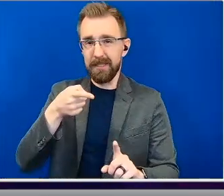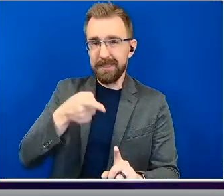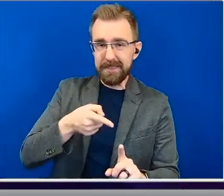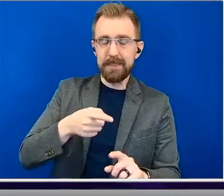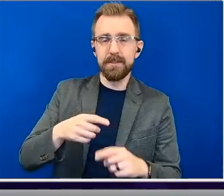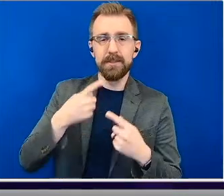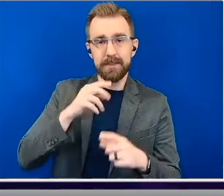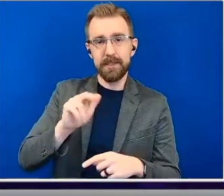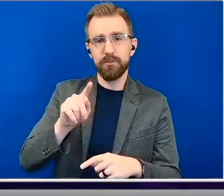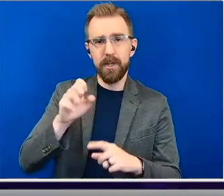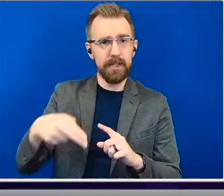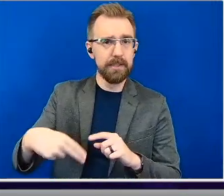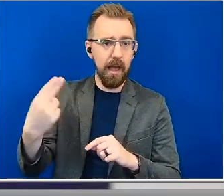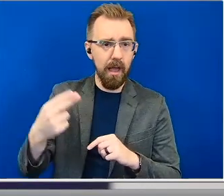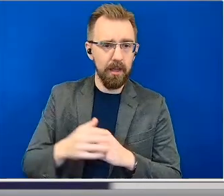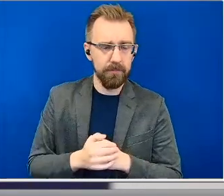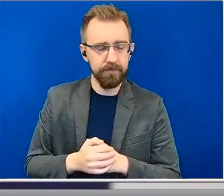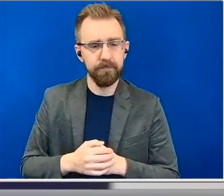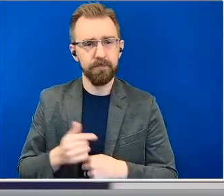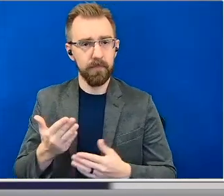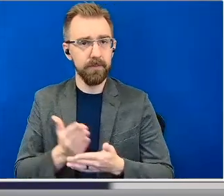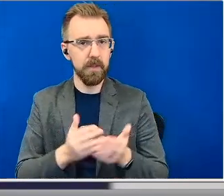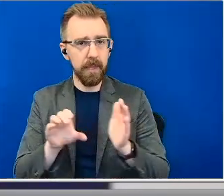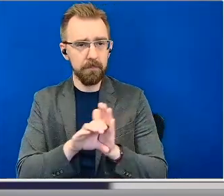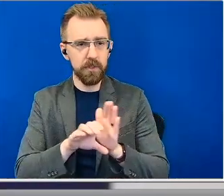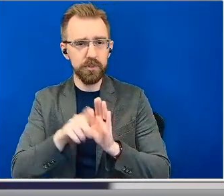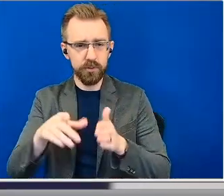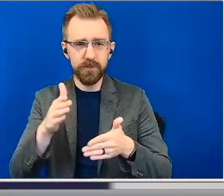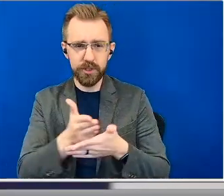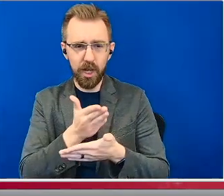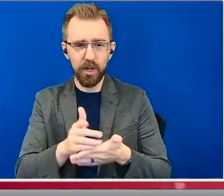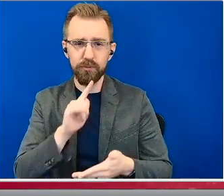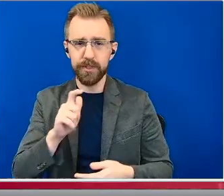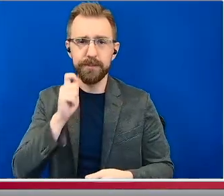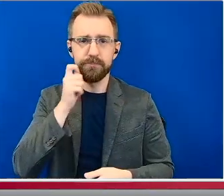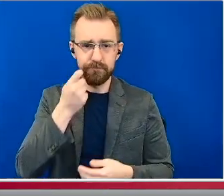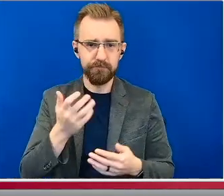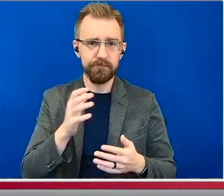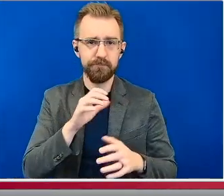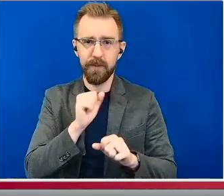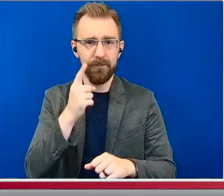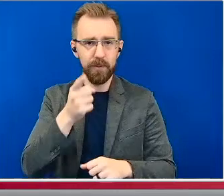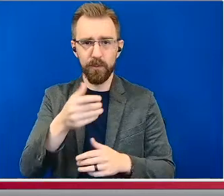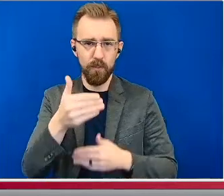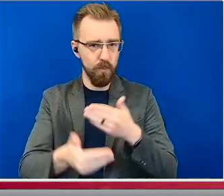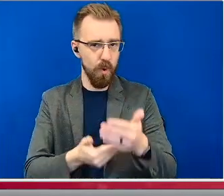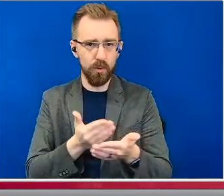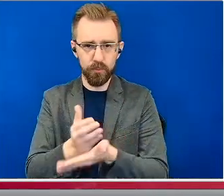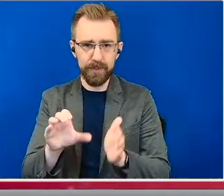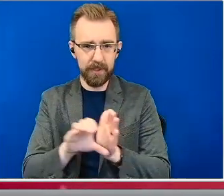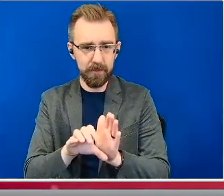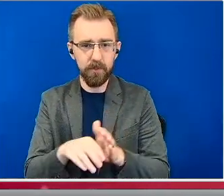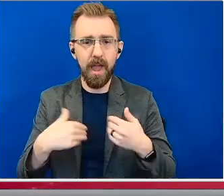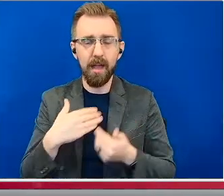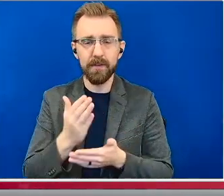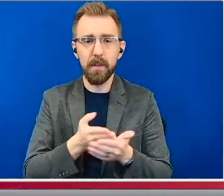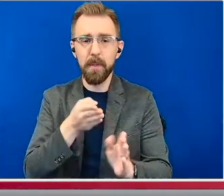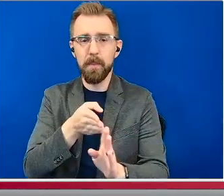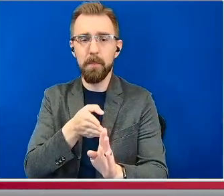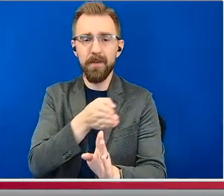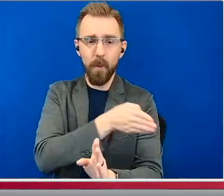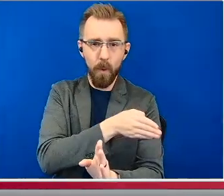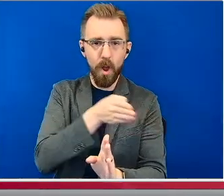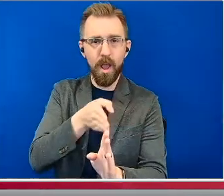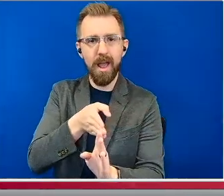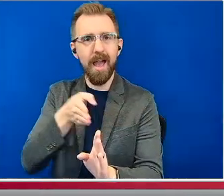some images that you've shared with us. They're really cool, and I'd love for you to walk us through these images. We have some before and after of